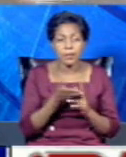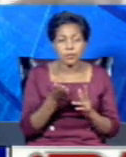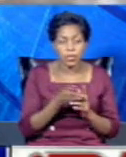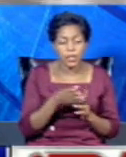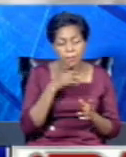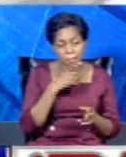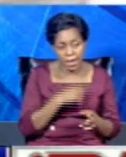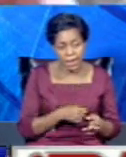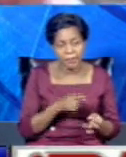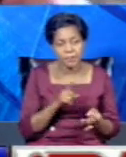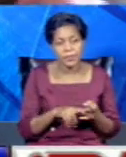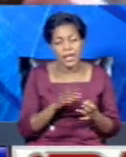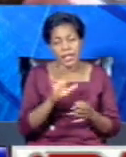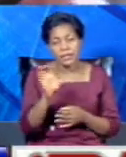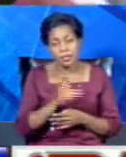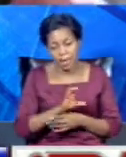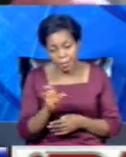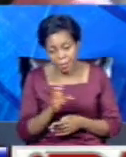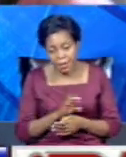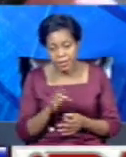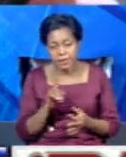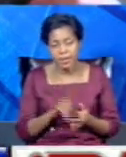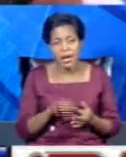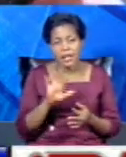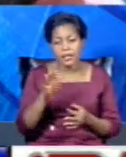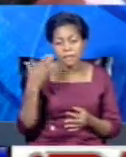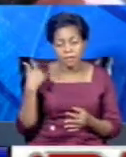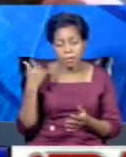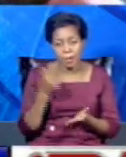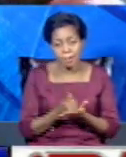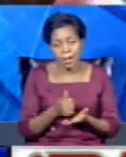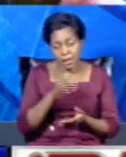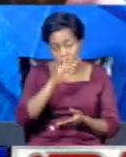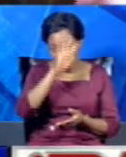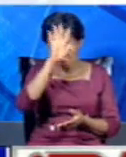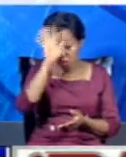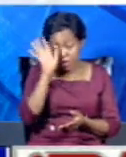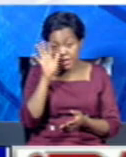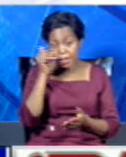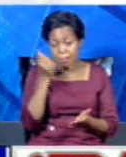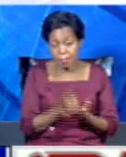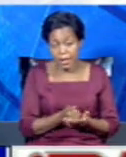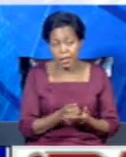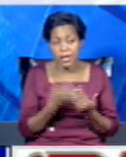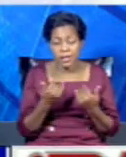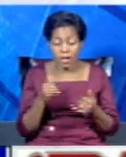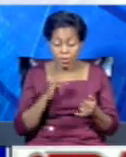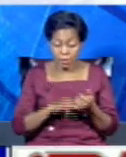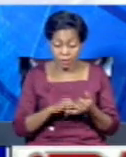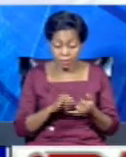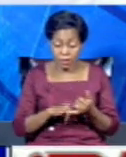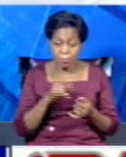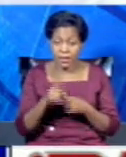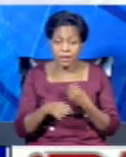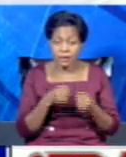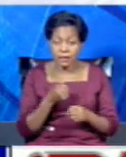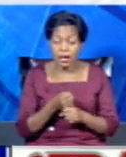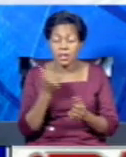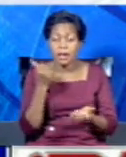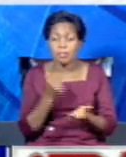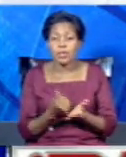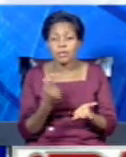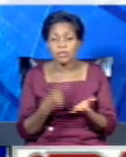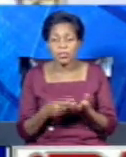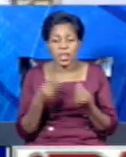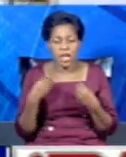his company Meera Investments, his former Crane Bank Limited and the Bank of Uganda. In September this year, Bank of Uganda